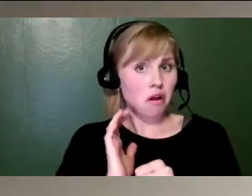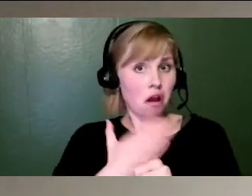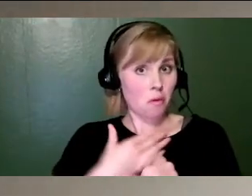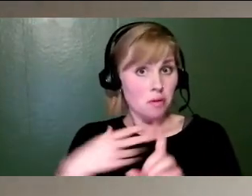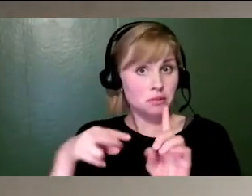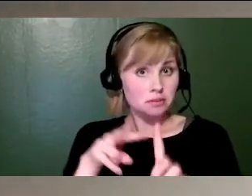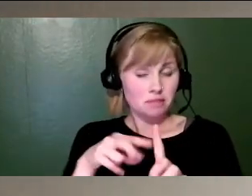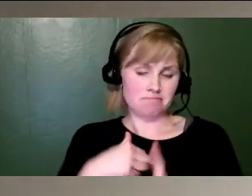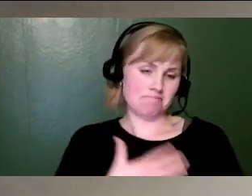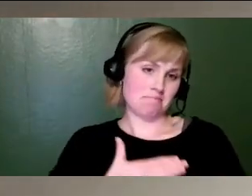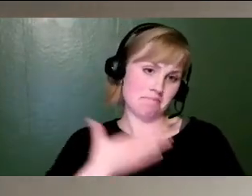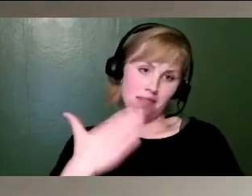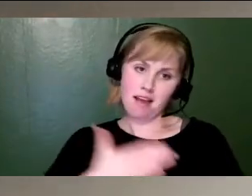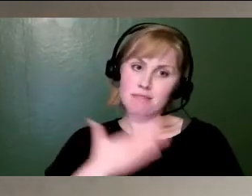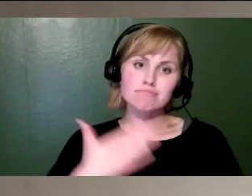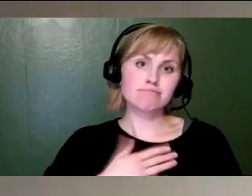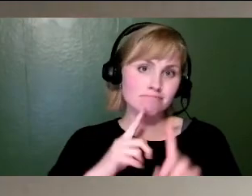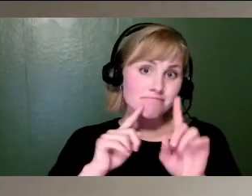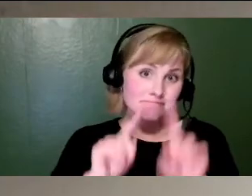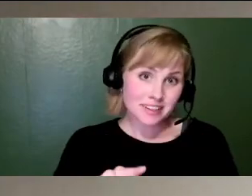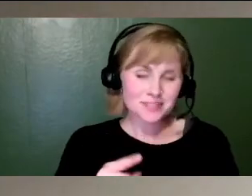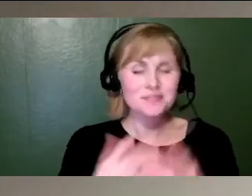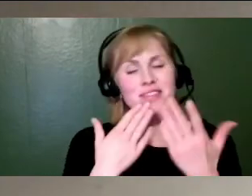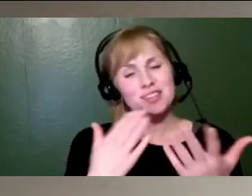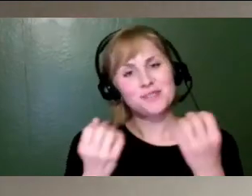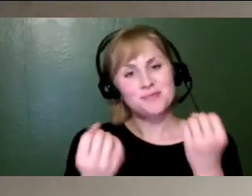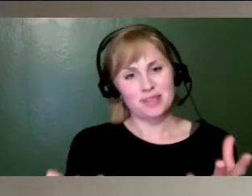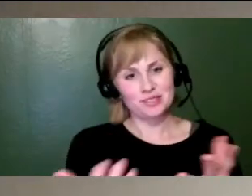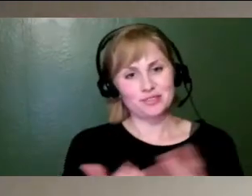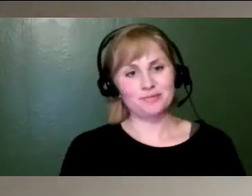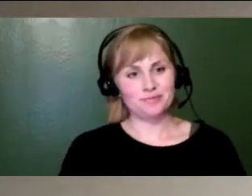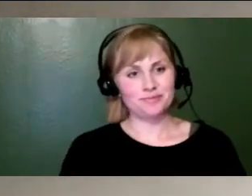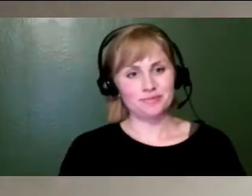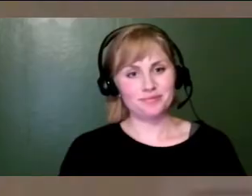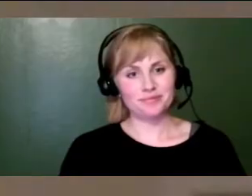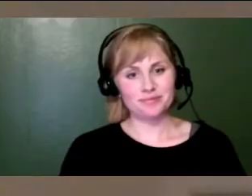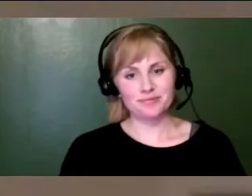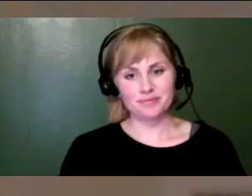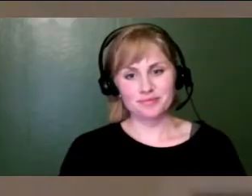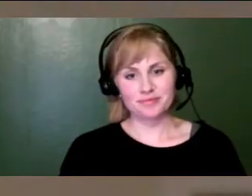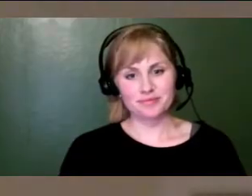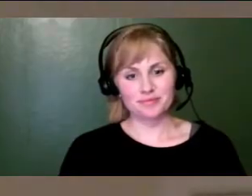would be happy to answer those questions. So thank you so much.